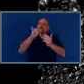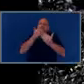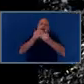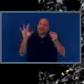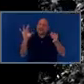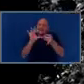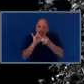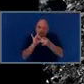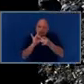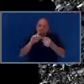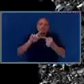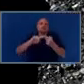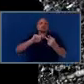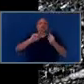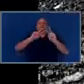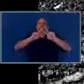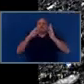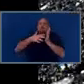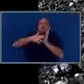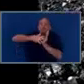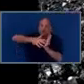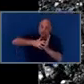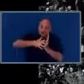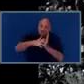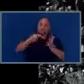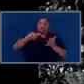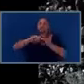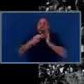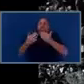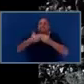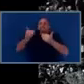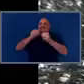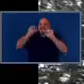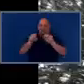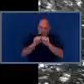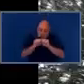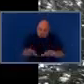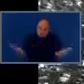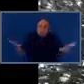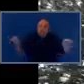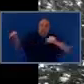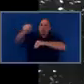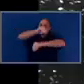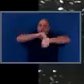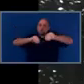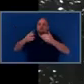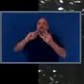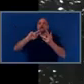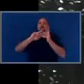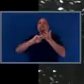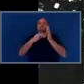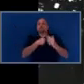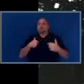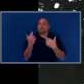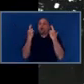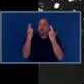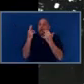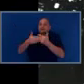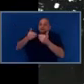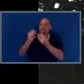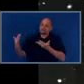lot of cohesion, and so therefore is easily mobilized and potentially easily collected inside the TAG-SAM